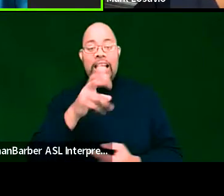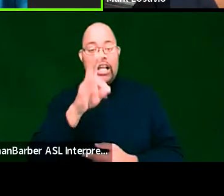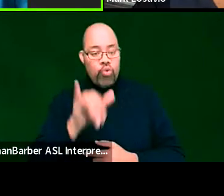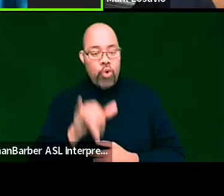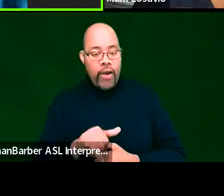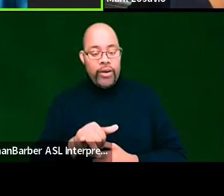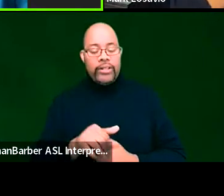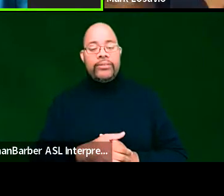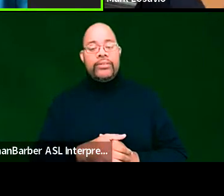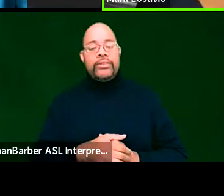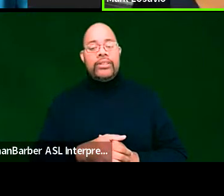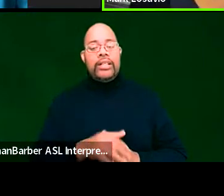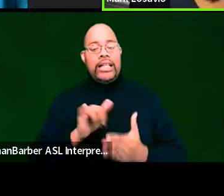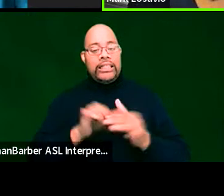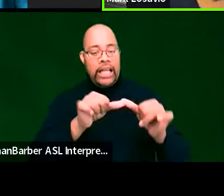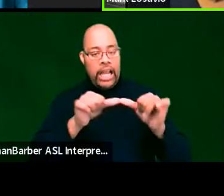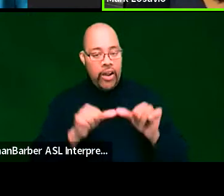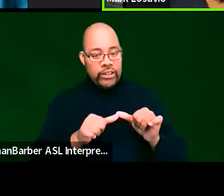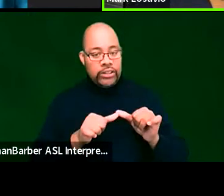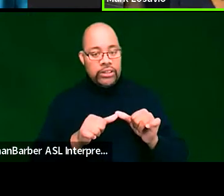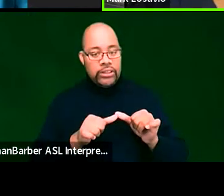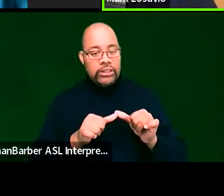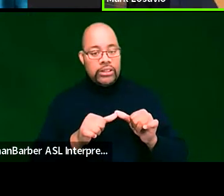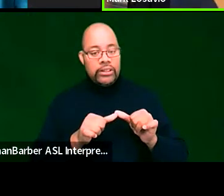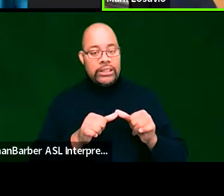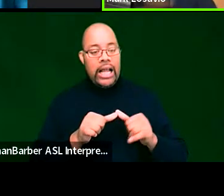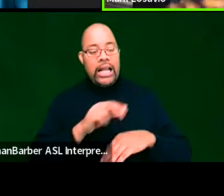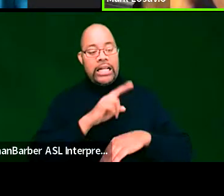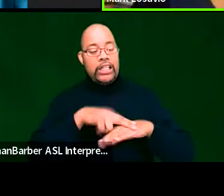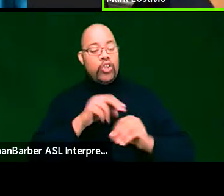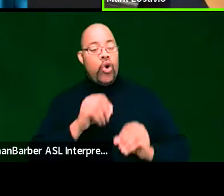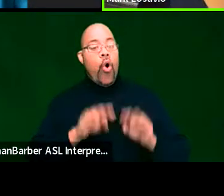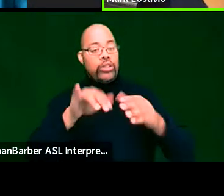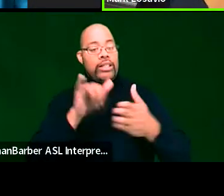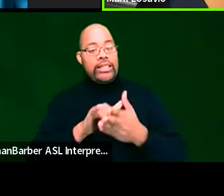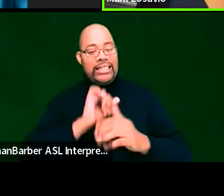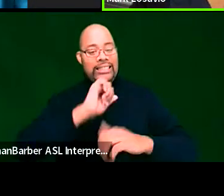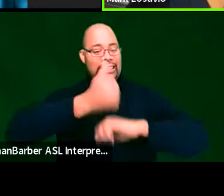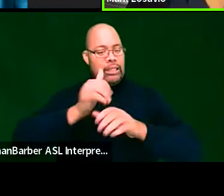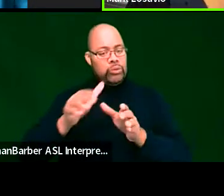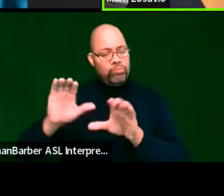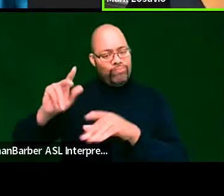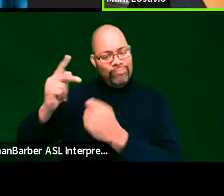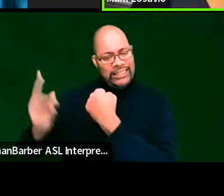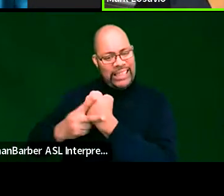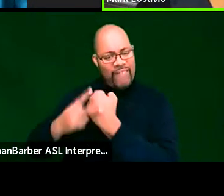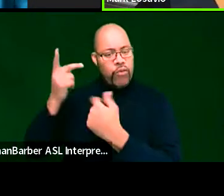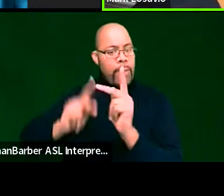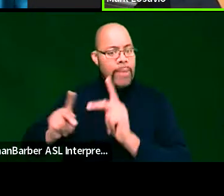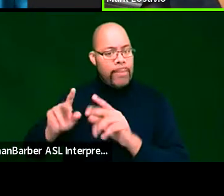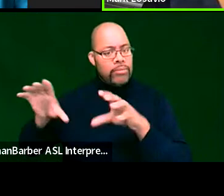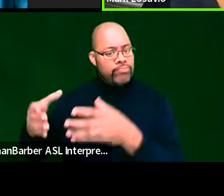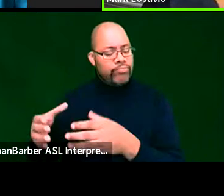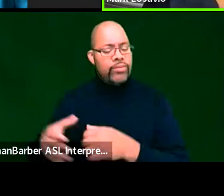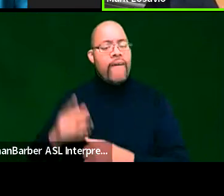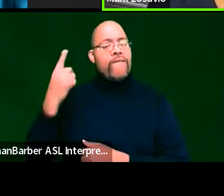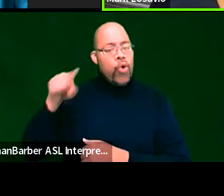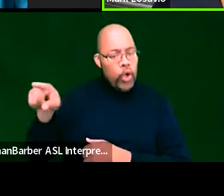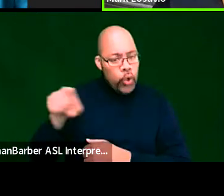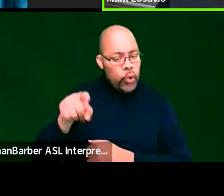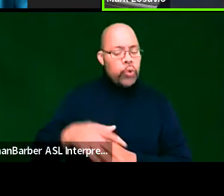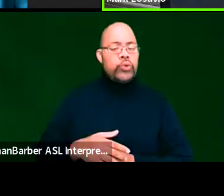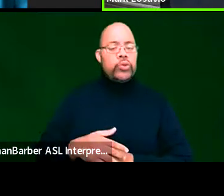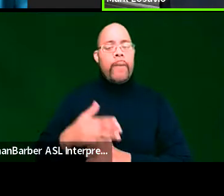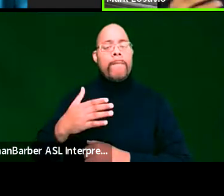sanctuaries are areas of our nation's oceans that are set aside for the people. It's for you. And